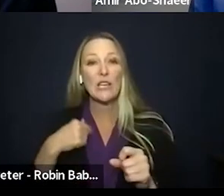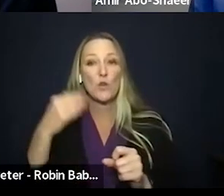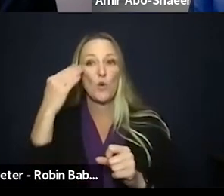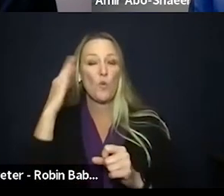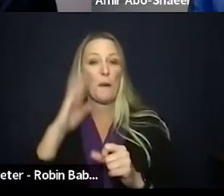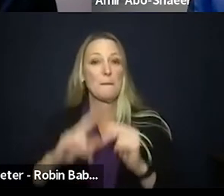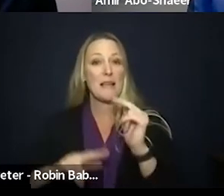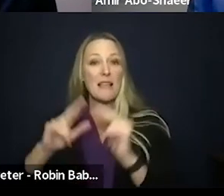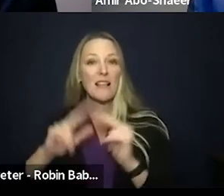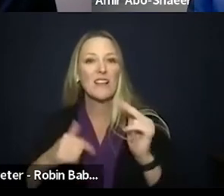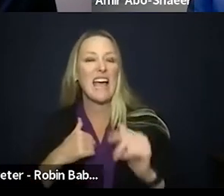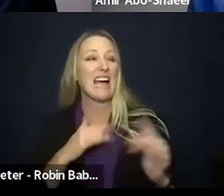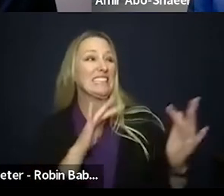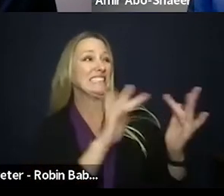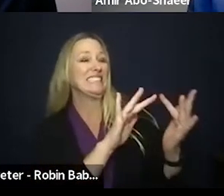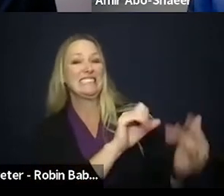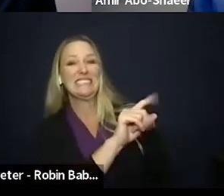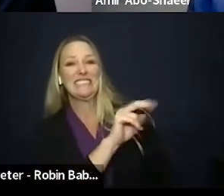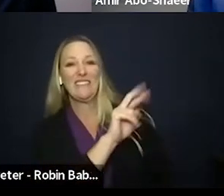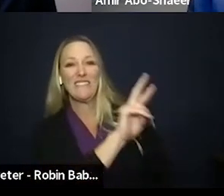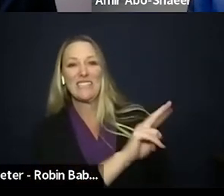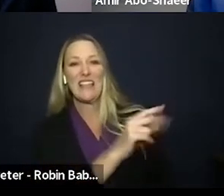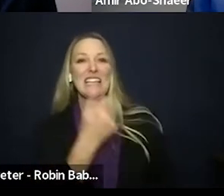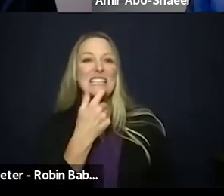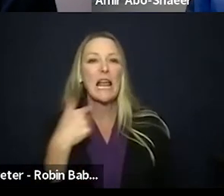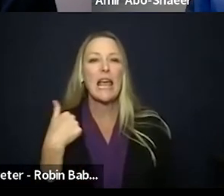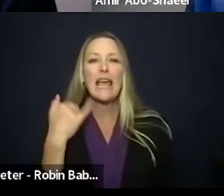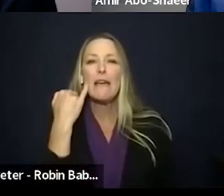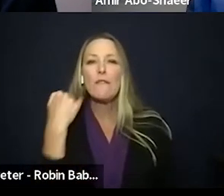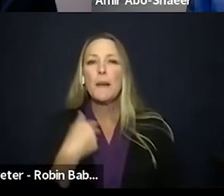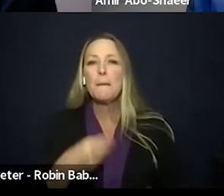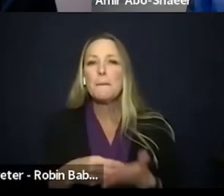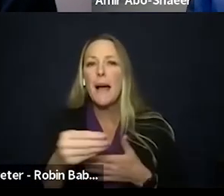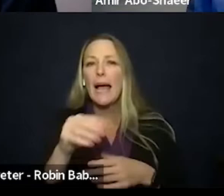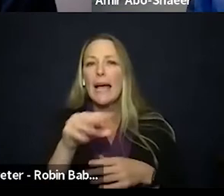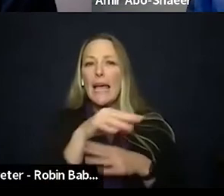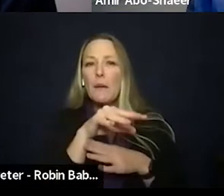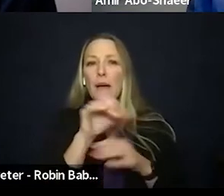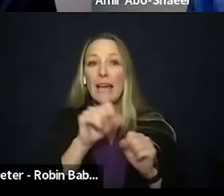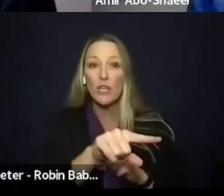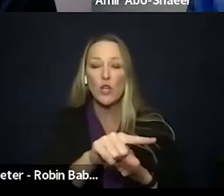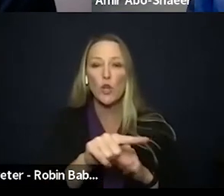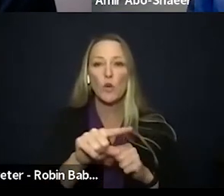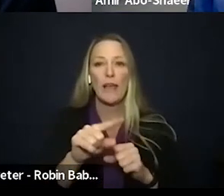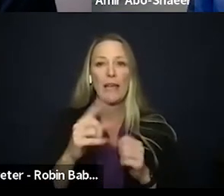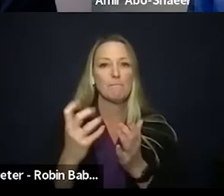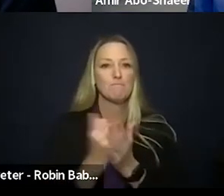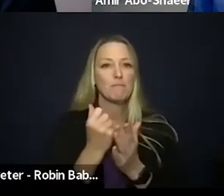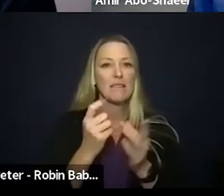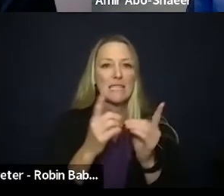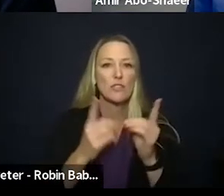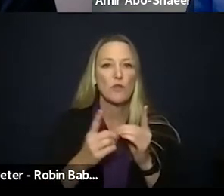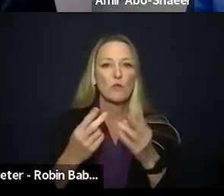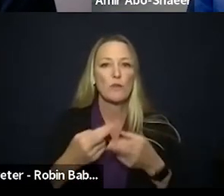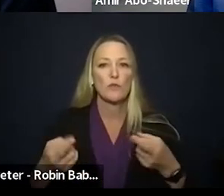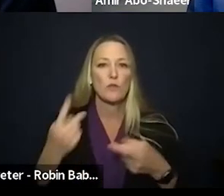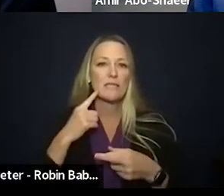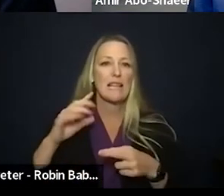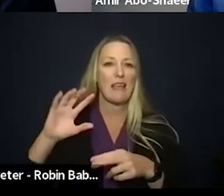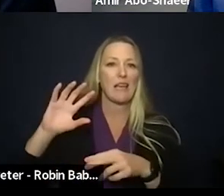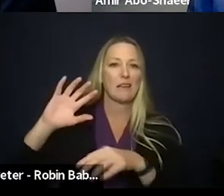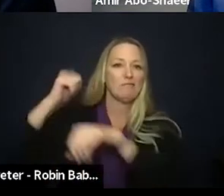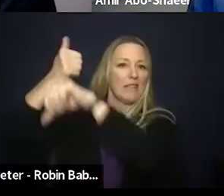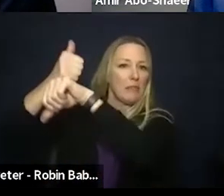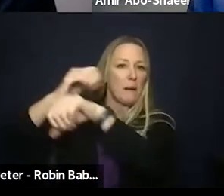vissolini and said hey if we pay for some cameras will you guys you know take some district resources and get them up and he was super